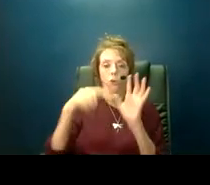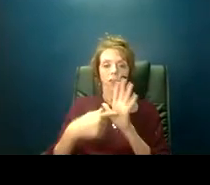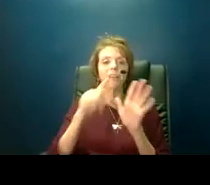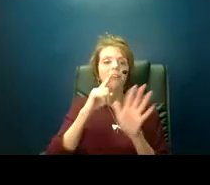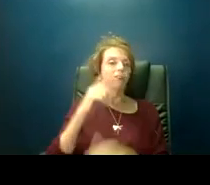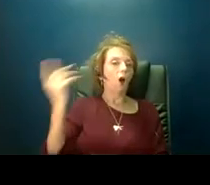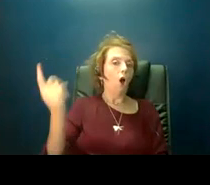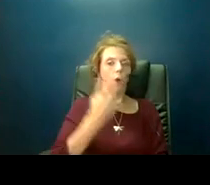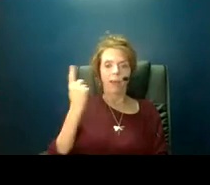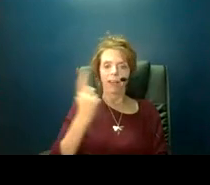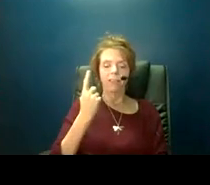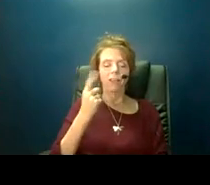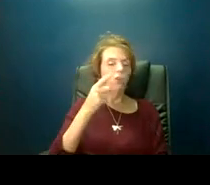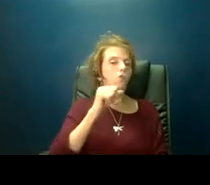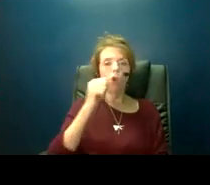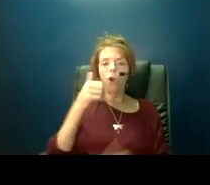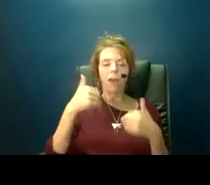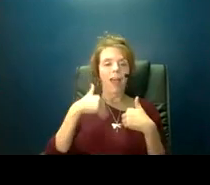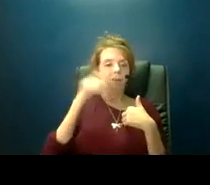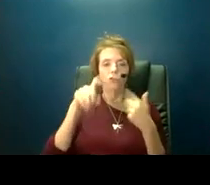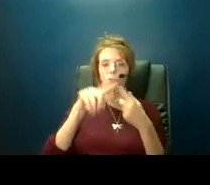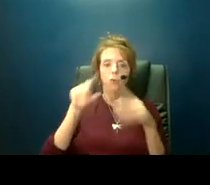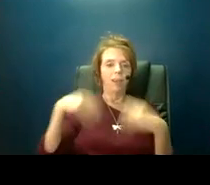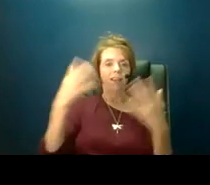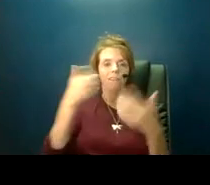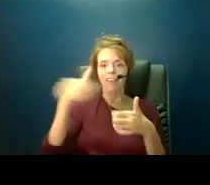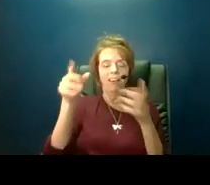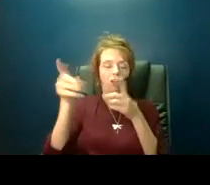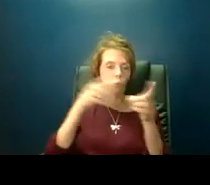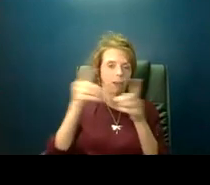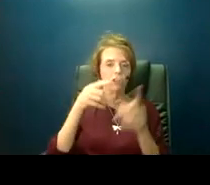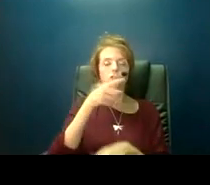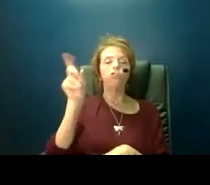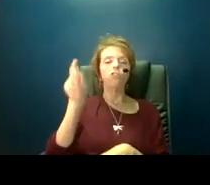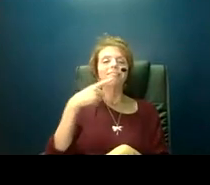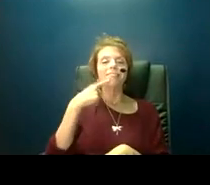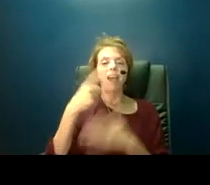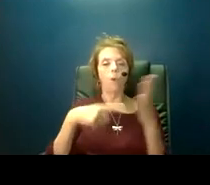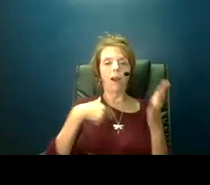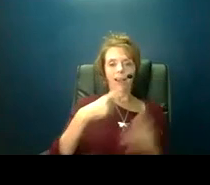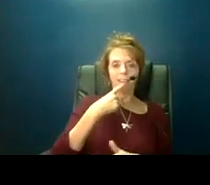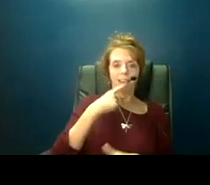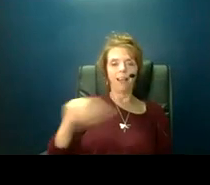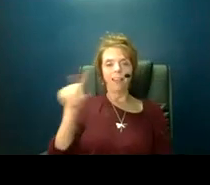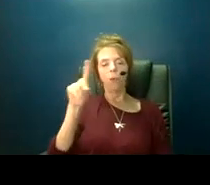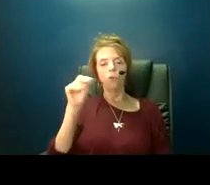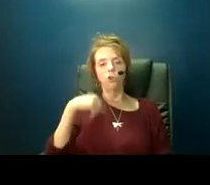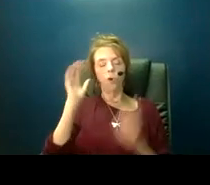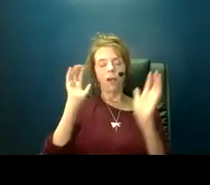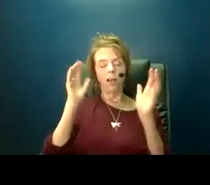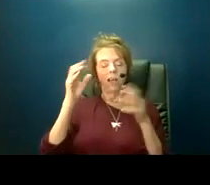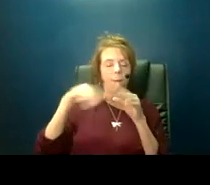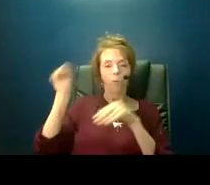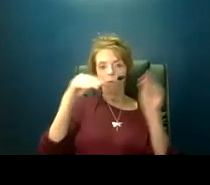always, you don't have to give any of those directions. You just say what I said. They're going to do a gesture and you repeat it